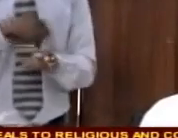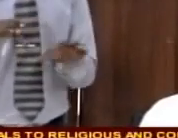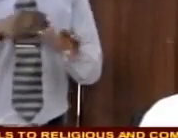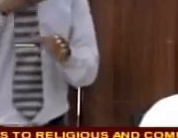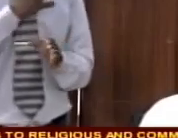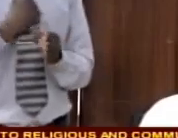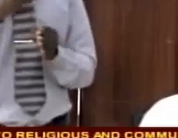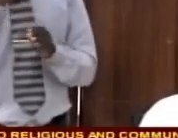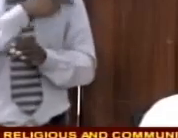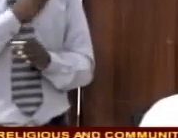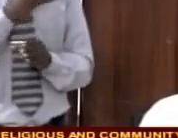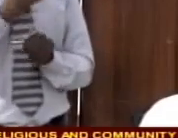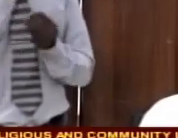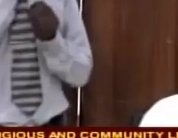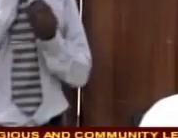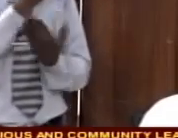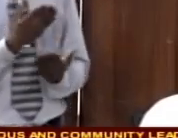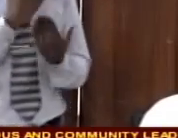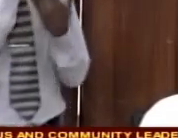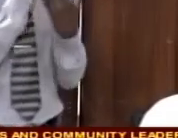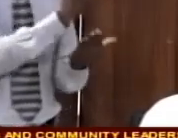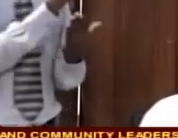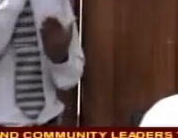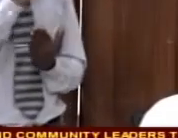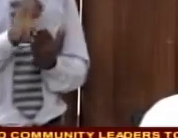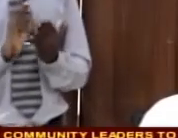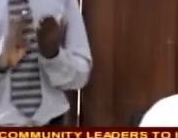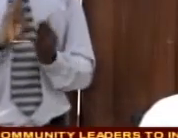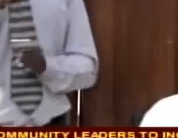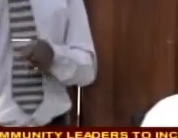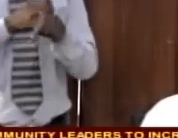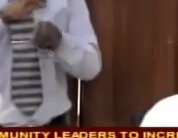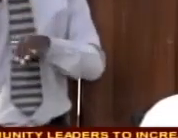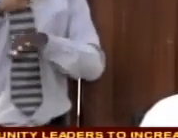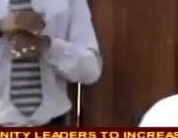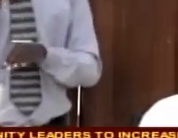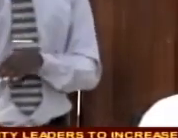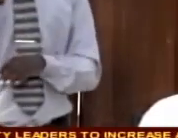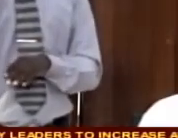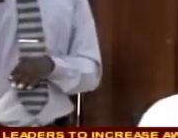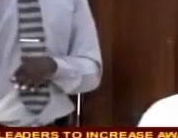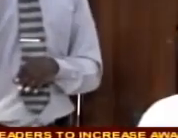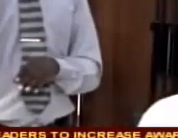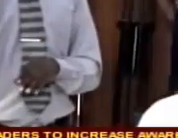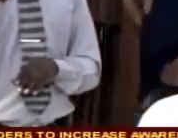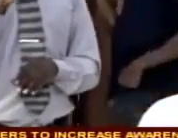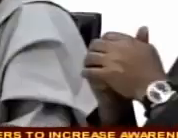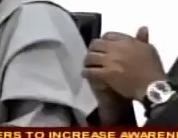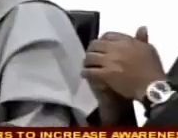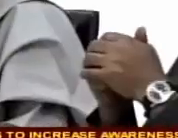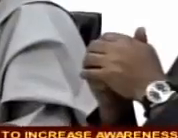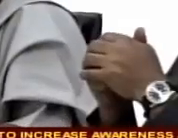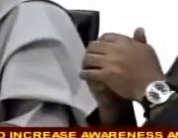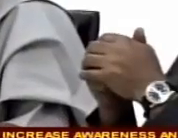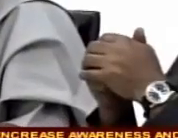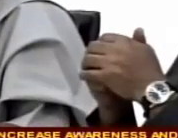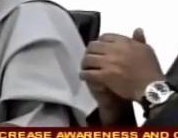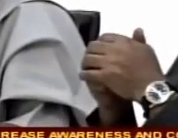of Information, thank you very much for following up on Kofre Kata's plight. I asked the question on Monday. Thank you, and we